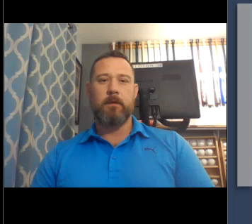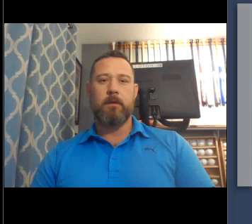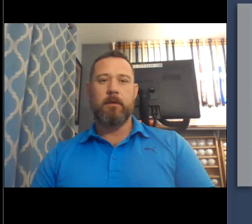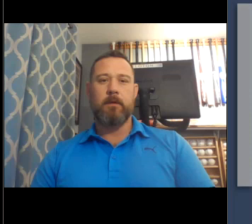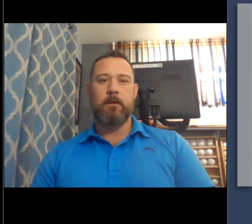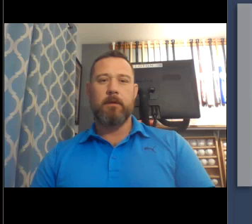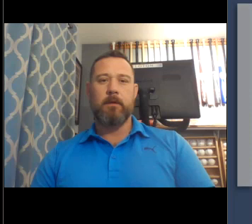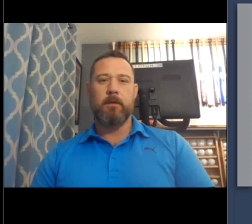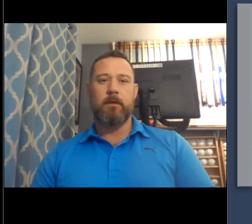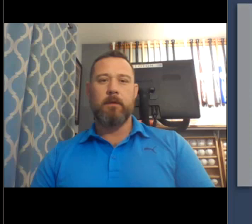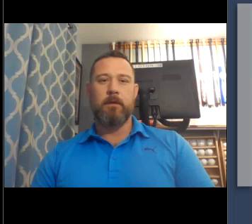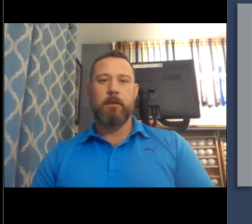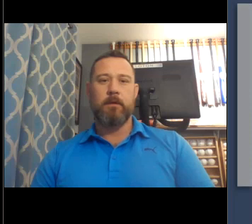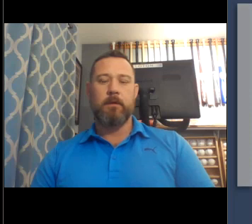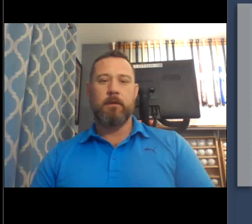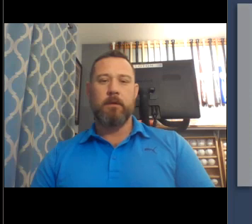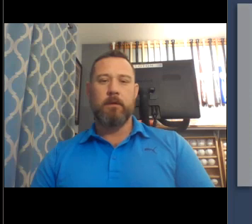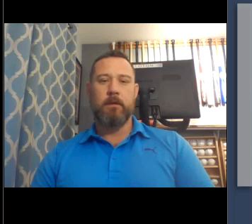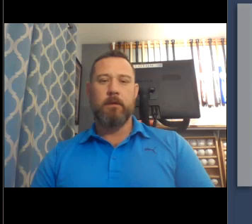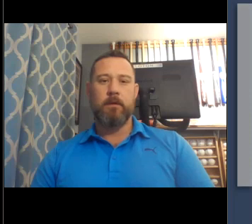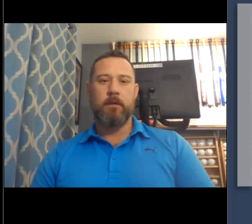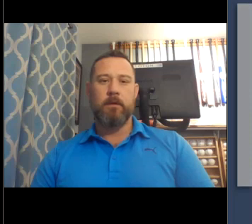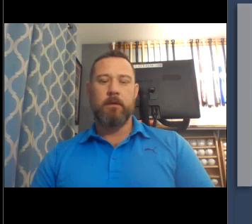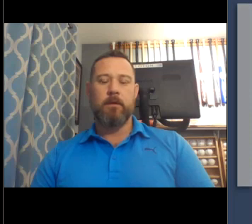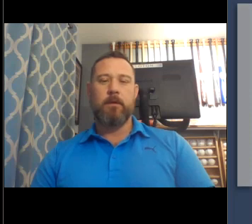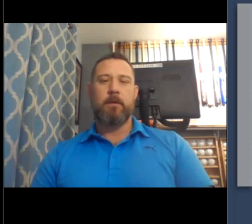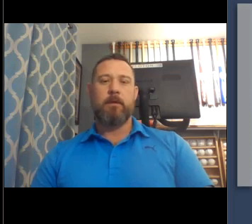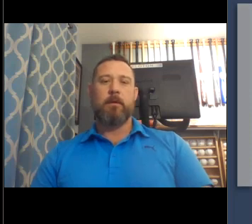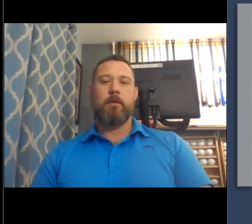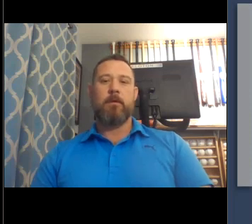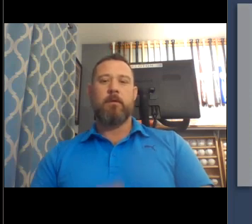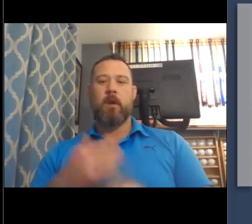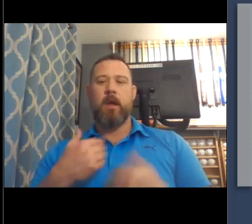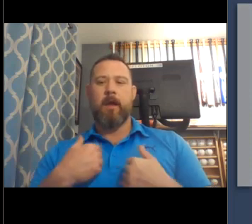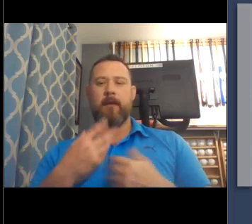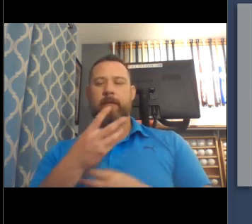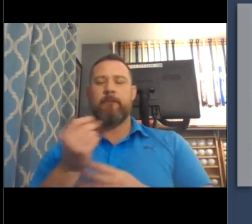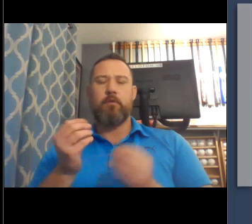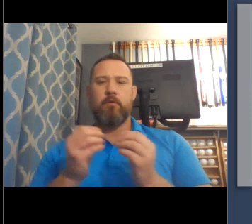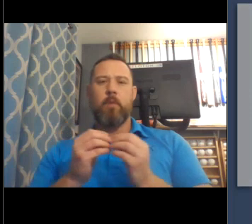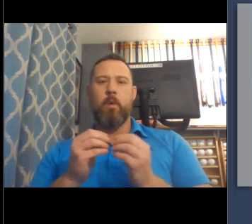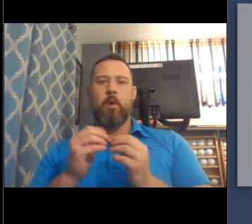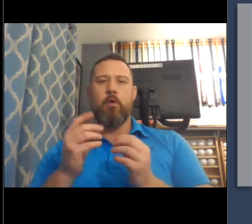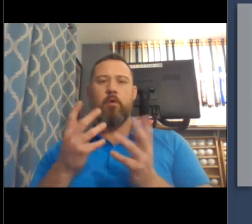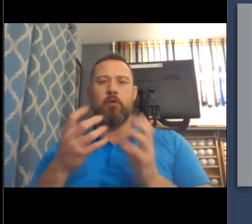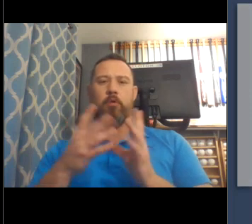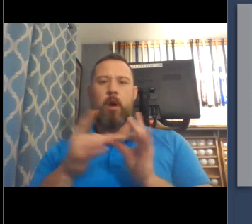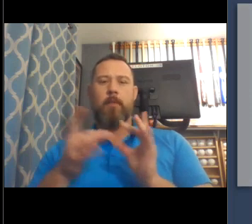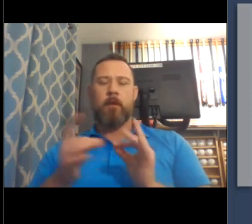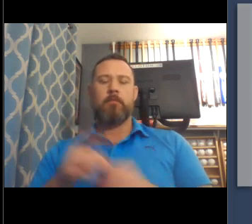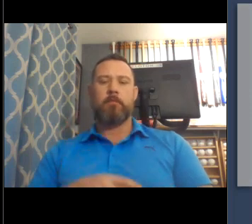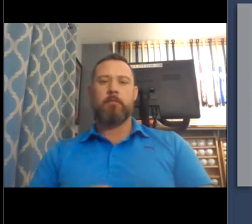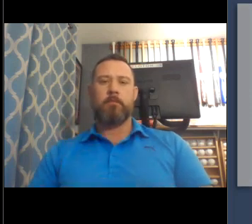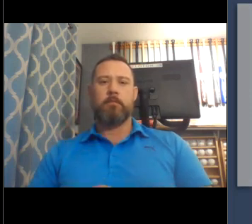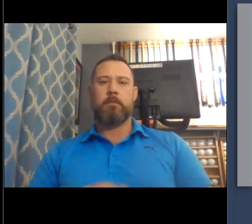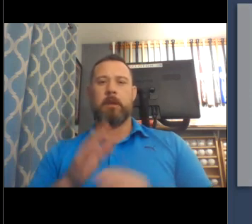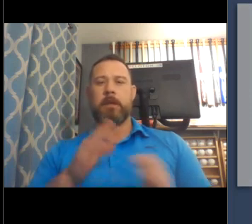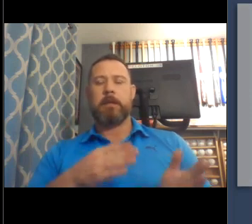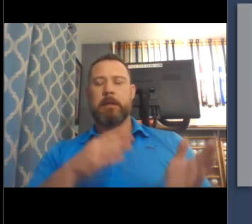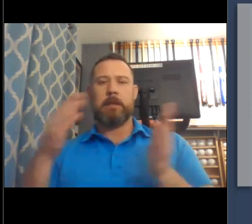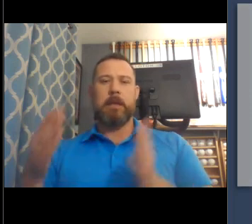Thank you. Up next? Thank you. We do have a few more looking to comment at this time. Okay. Up next, we have